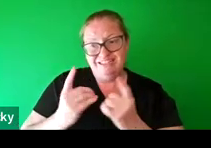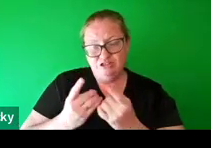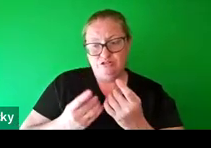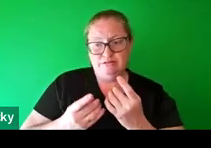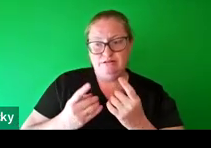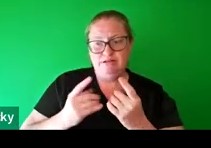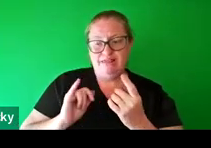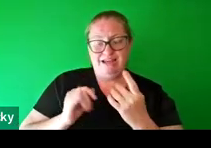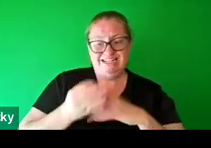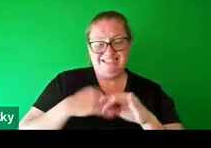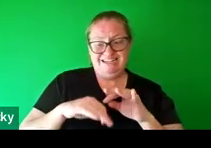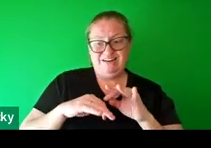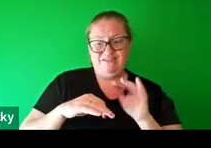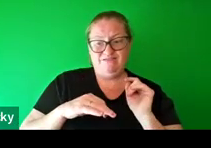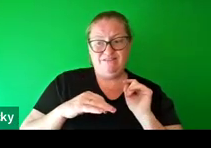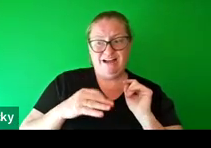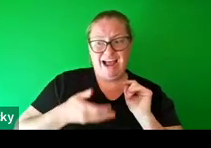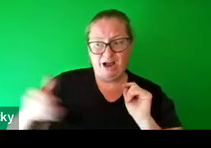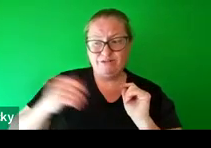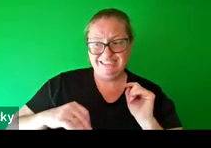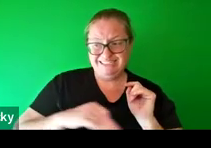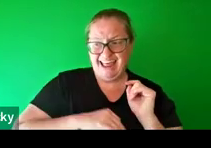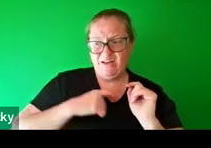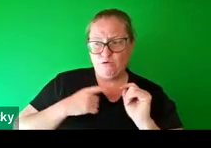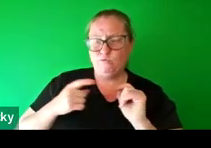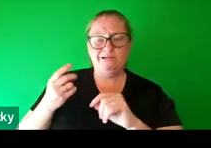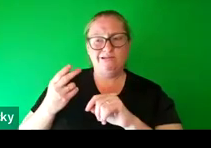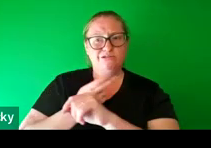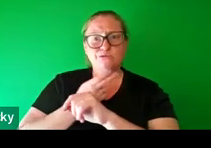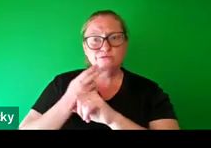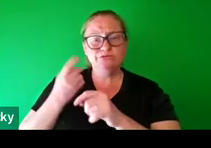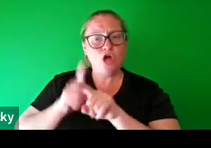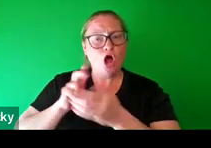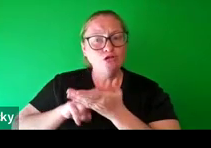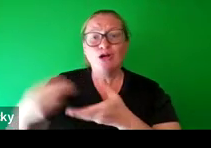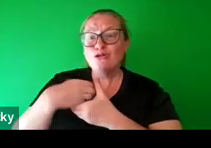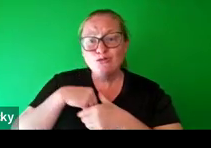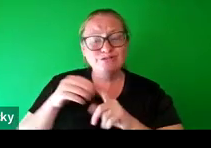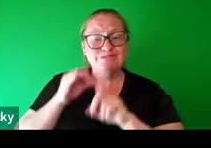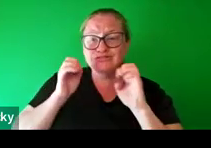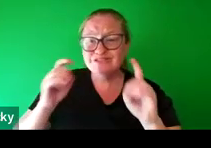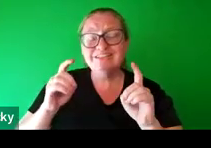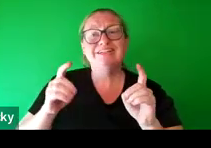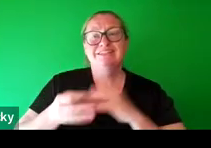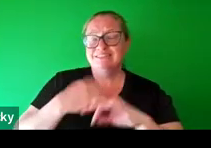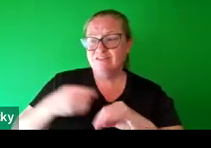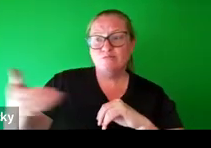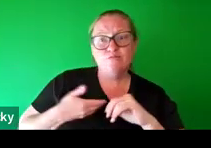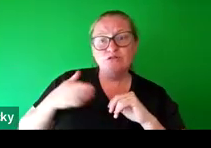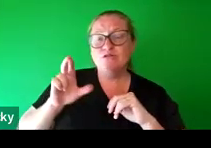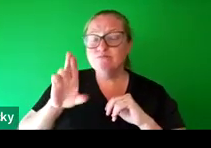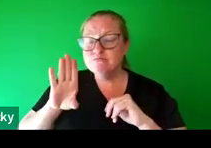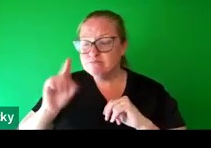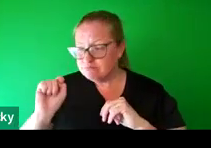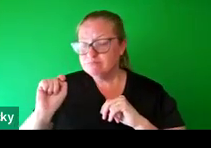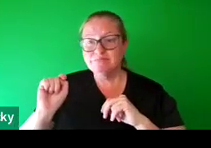we plug with contractors. Including special education, instead of bringing in the registered behavior technicians that are written into IEPs,